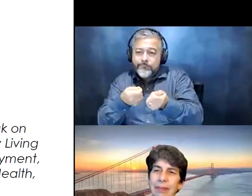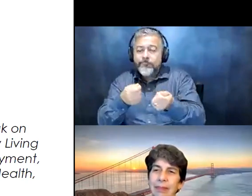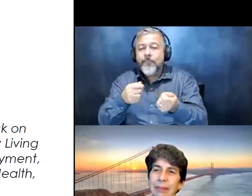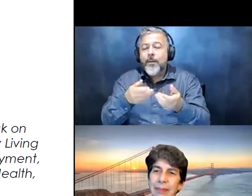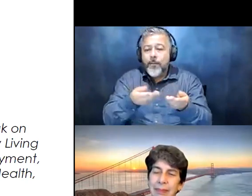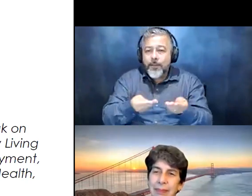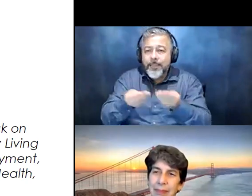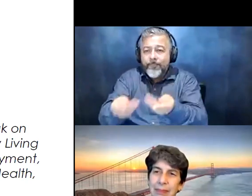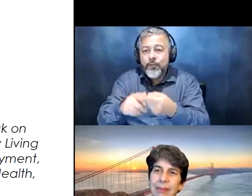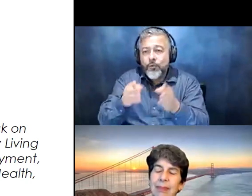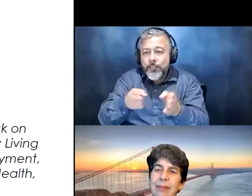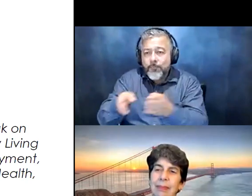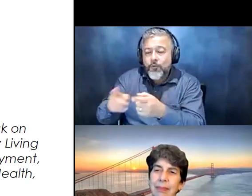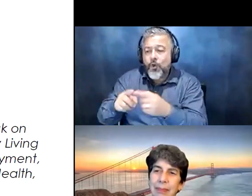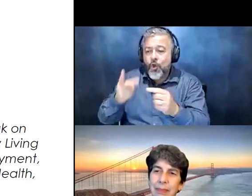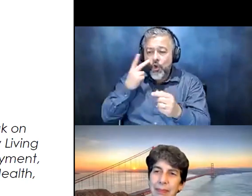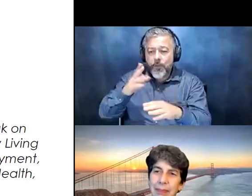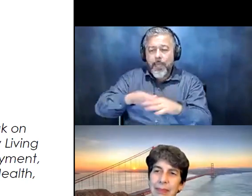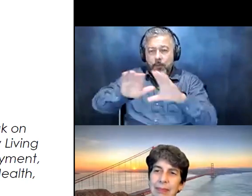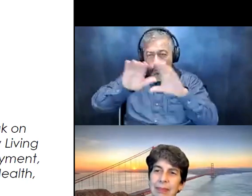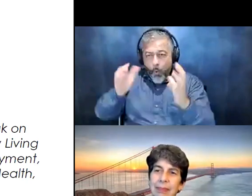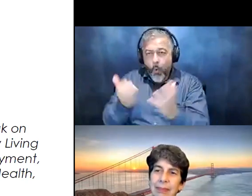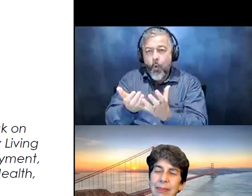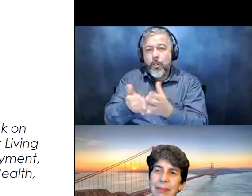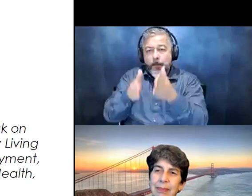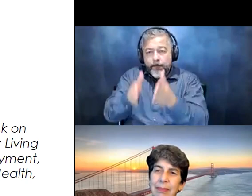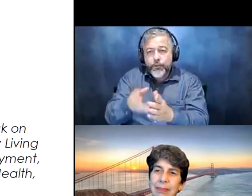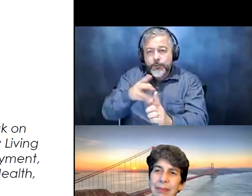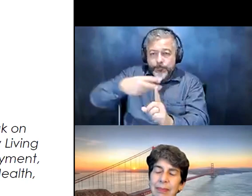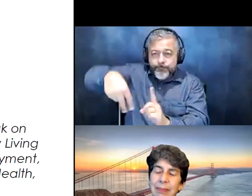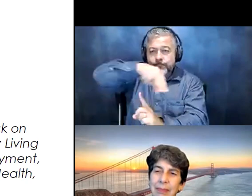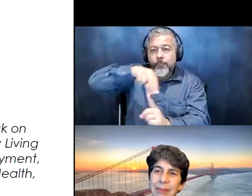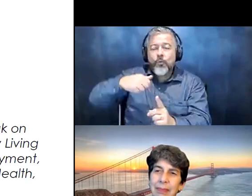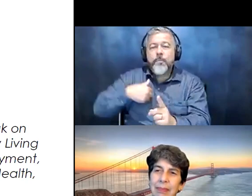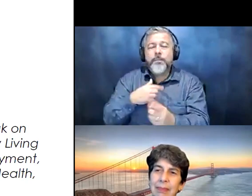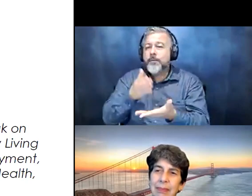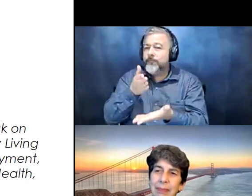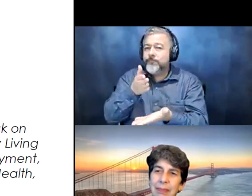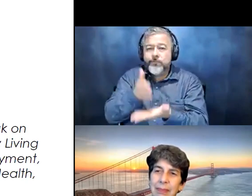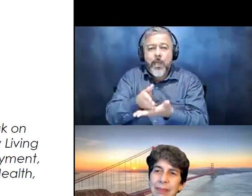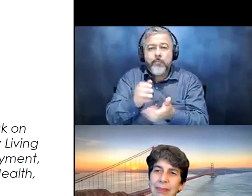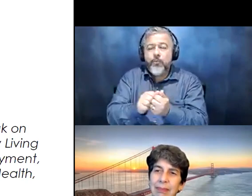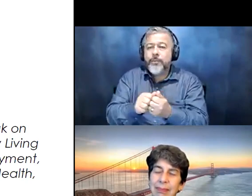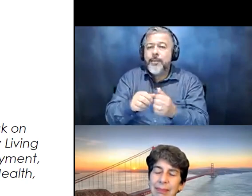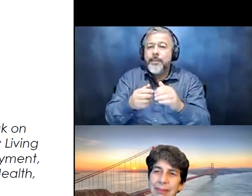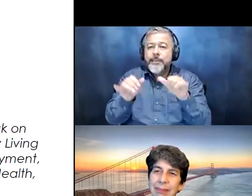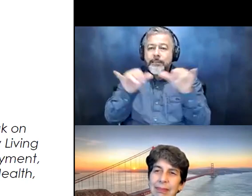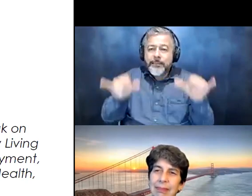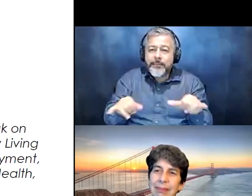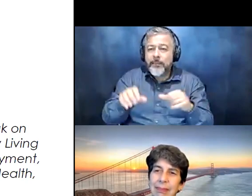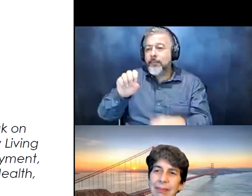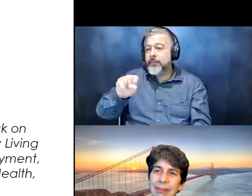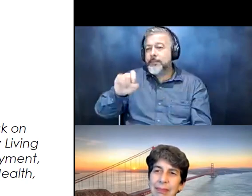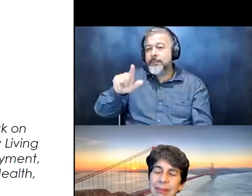individuals looking at the whole person. And that's really hard, because we got to get out of the system silo thing and look at the whole person.